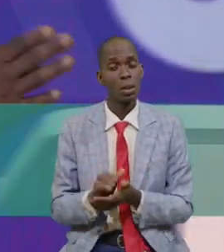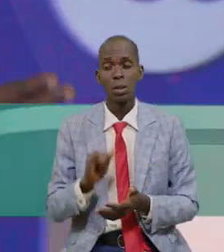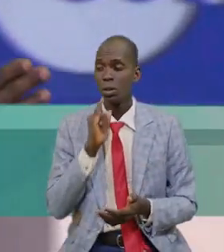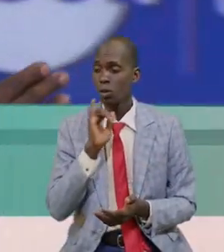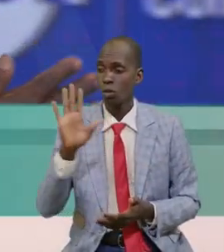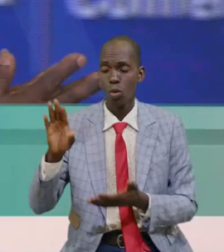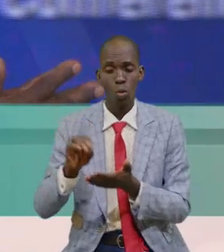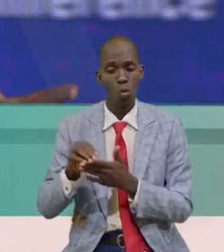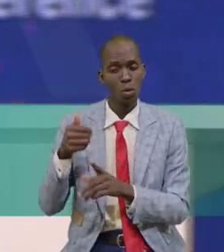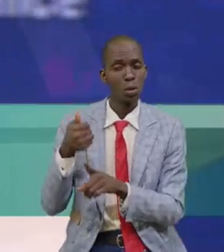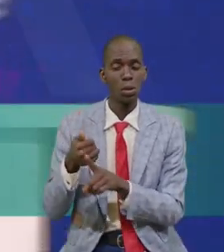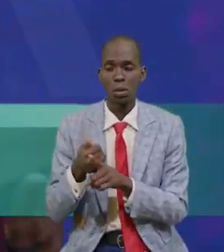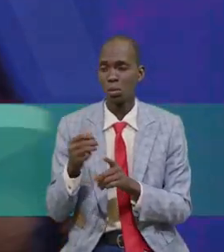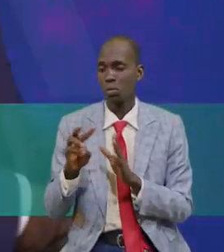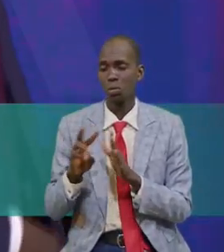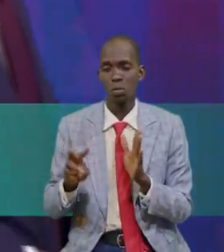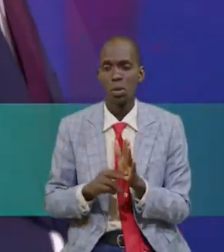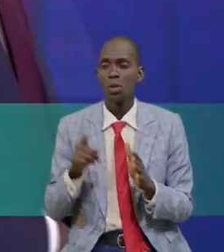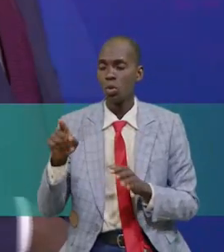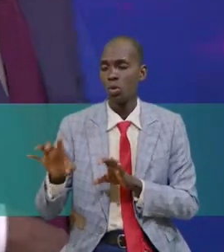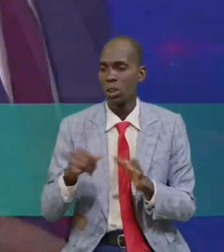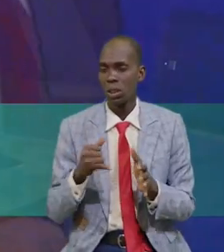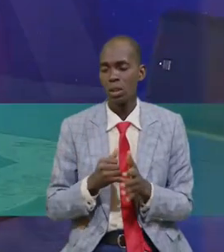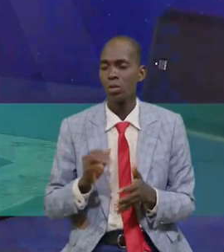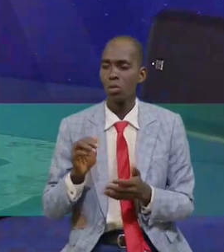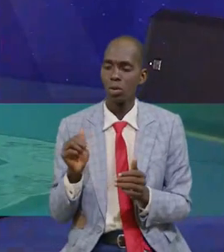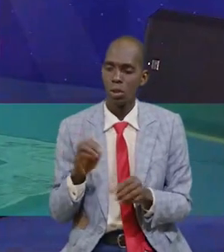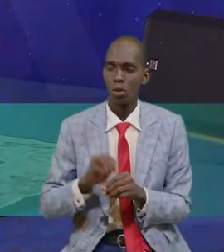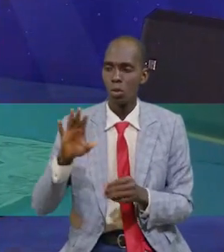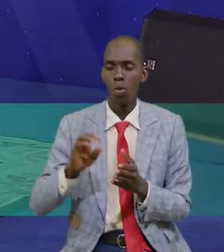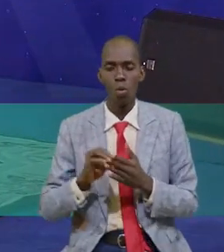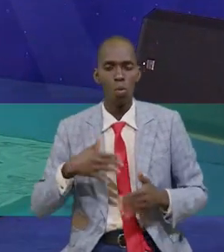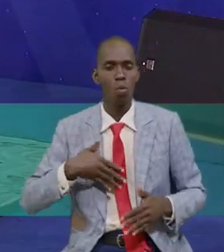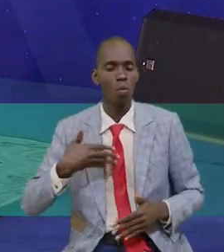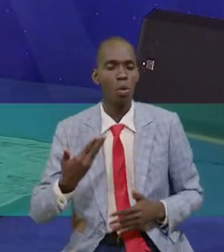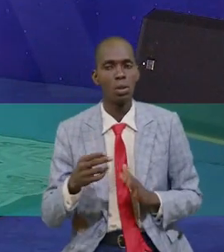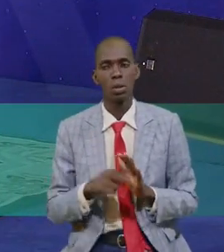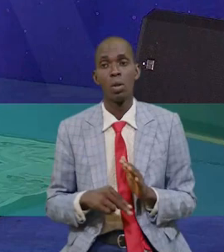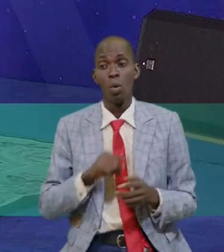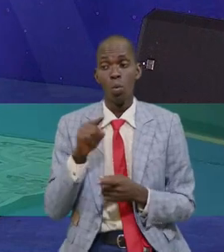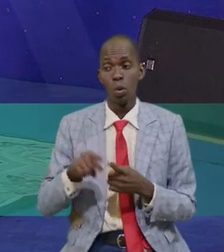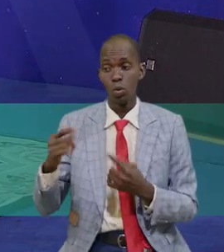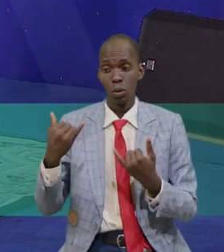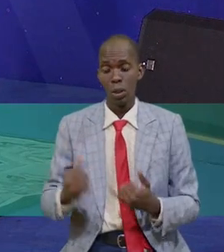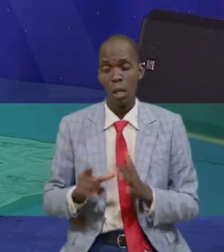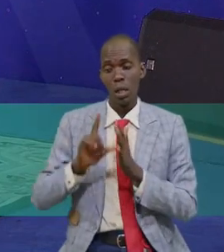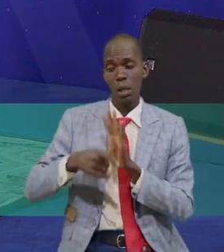did that willfully. Now when you are hungry, you cannot say, mommy, can I have